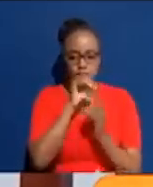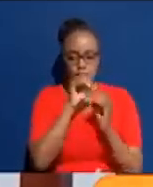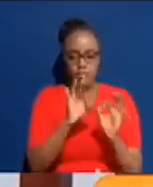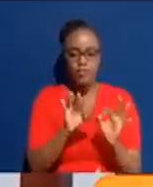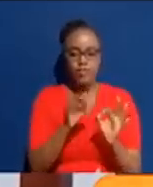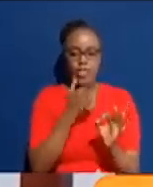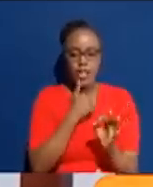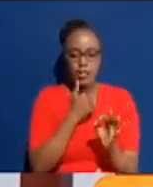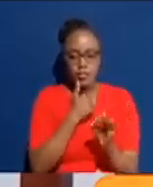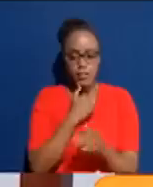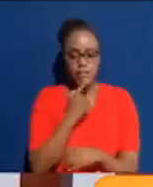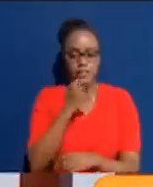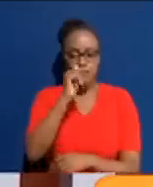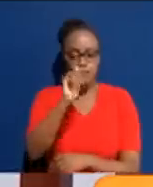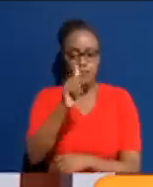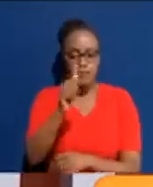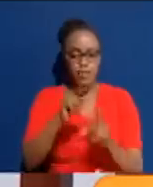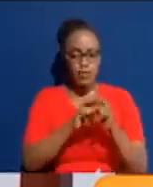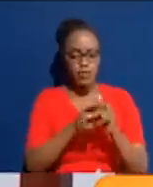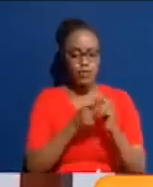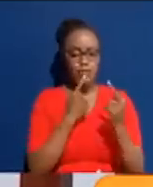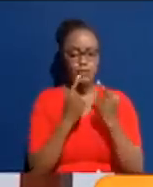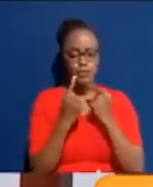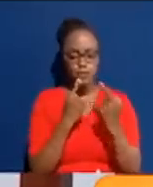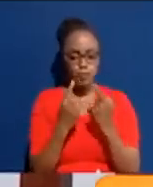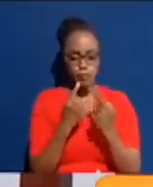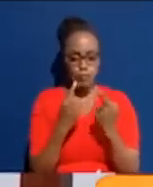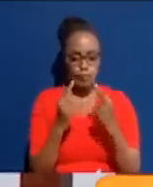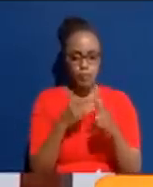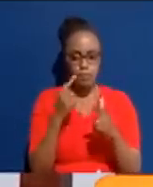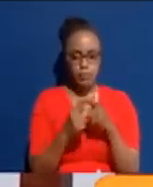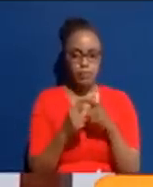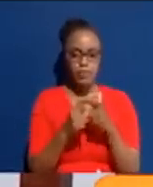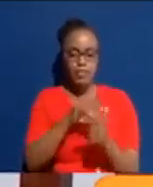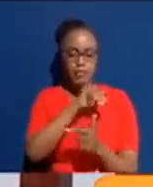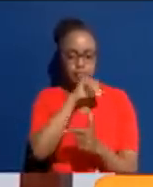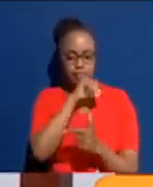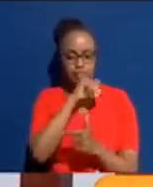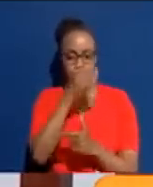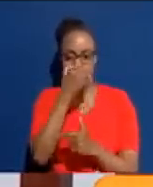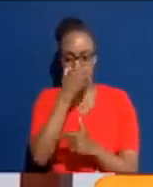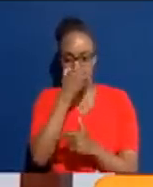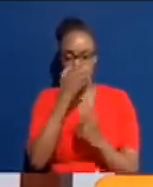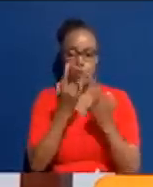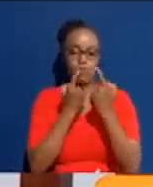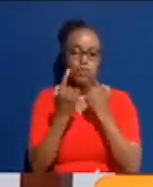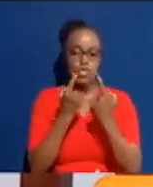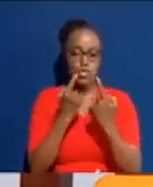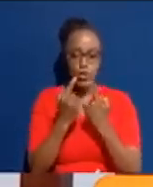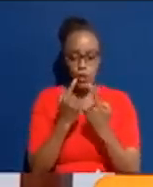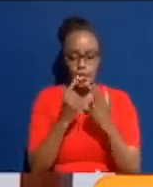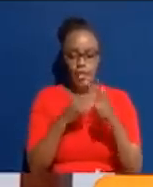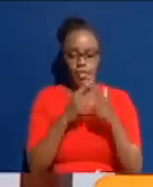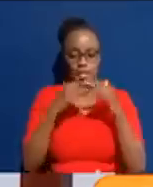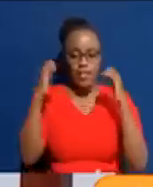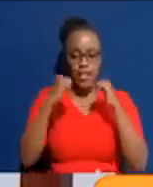not set to start talking, then Raila, Ruto, talk. They